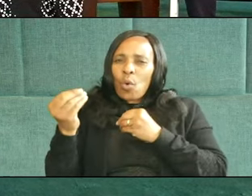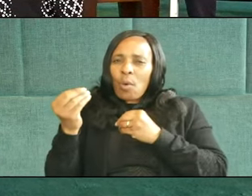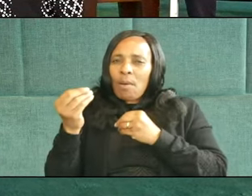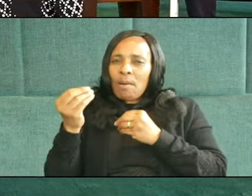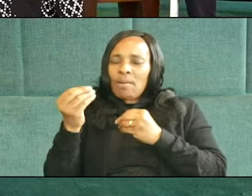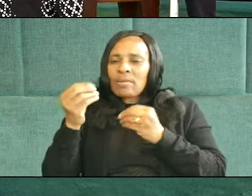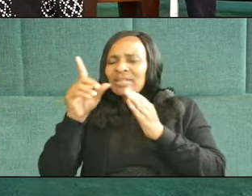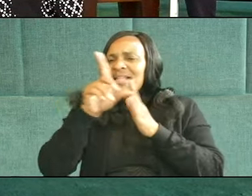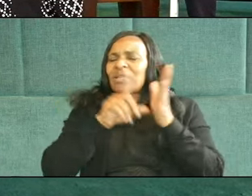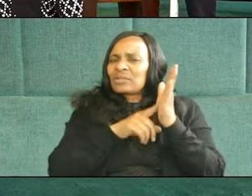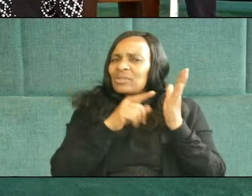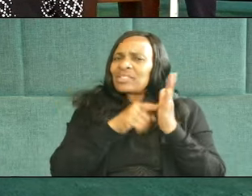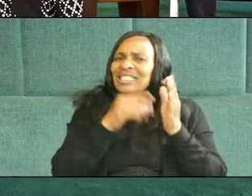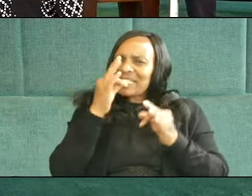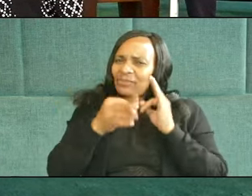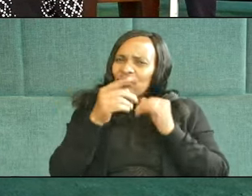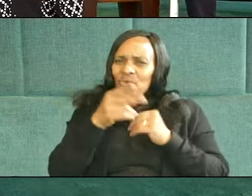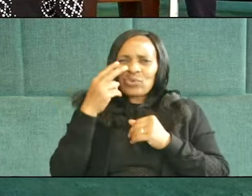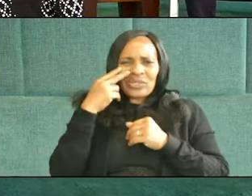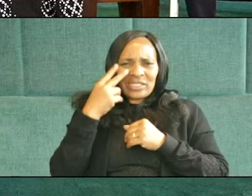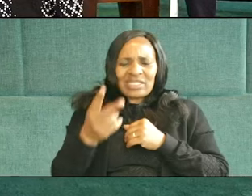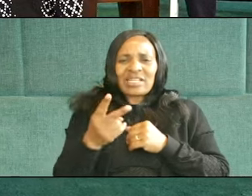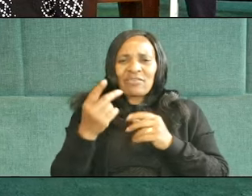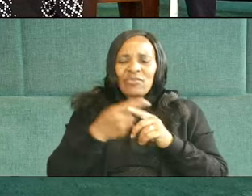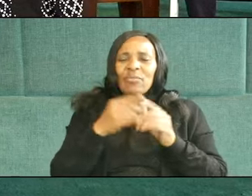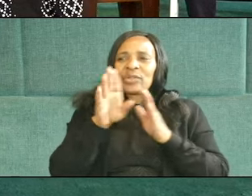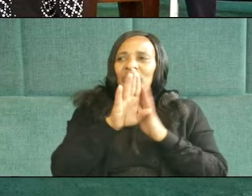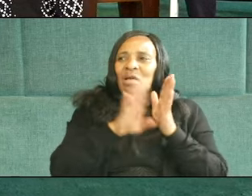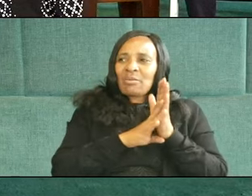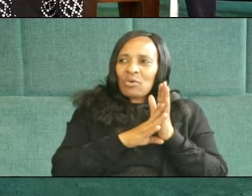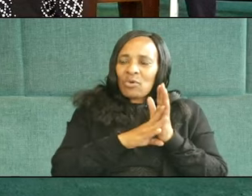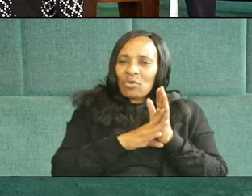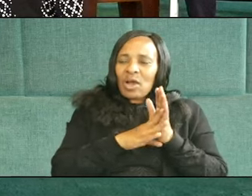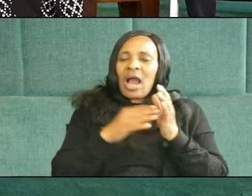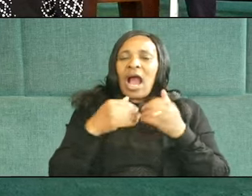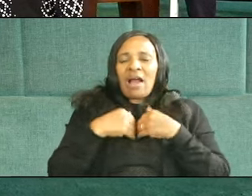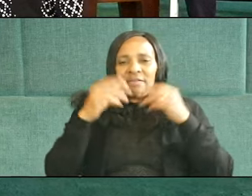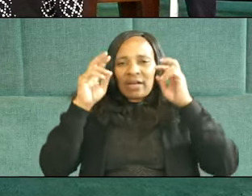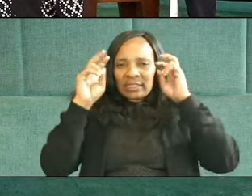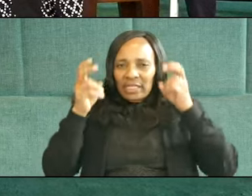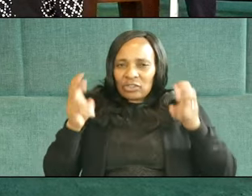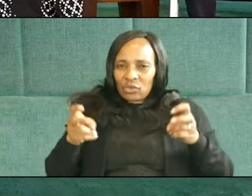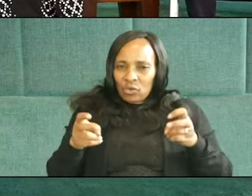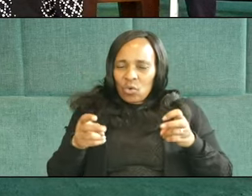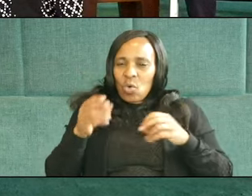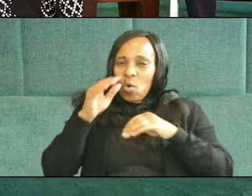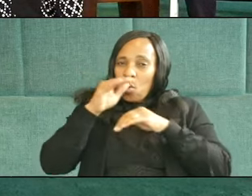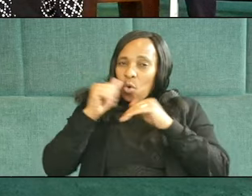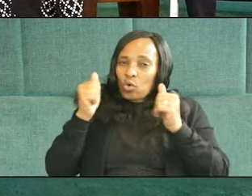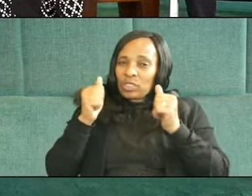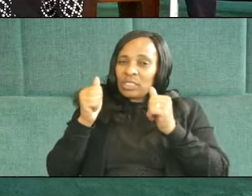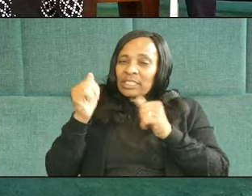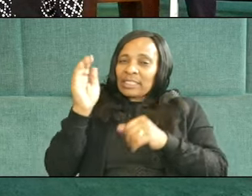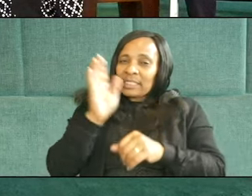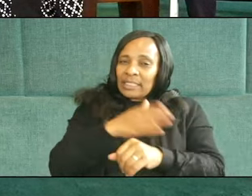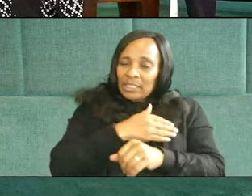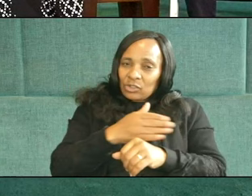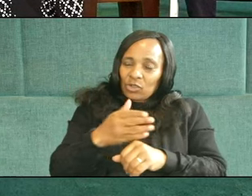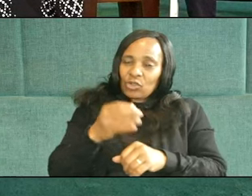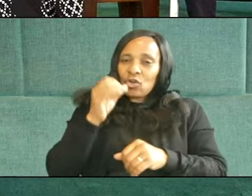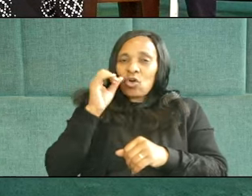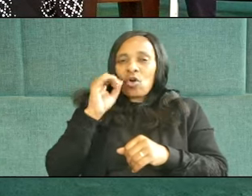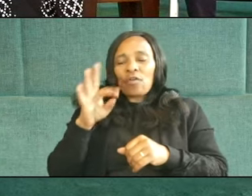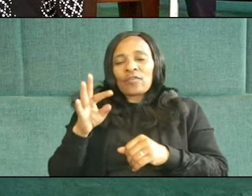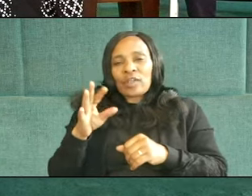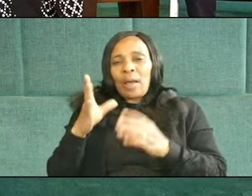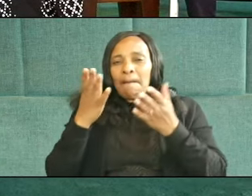it in the lesson, if you look at it from the Bible, it is it has a title called the Song of the Bow,